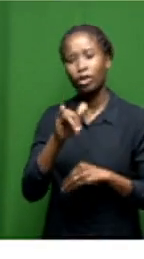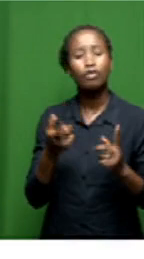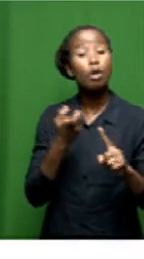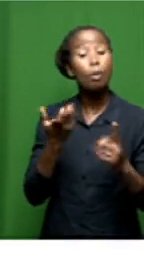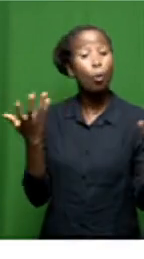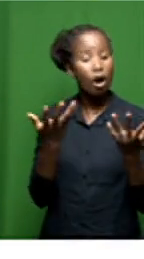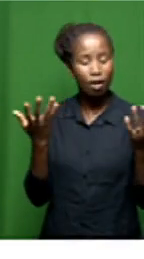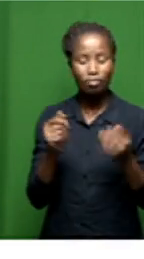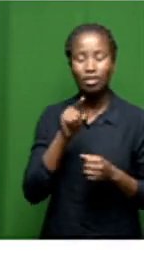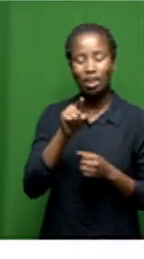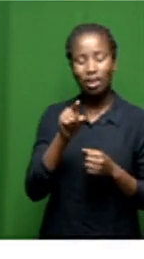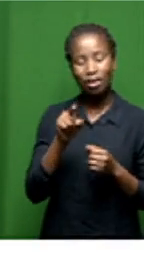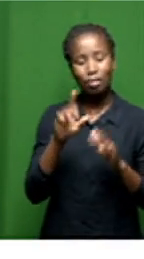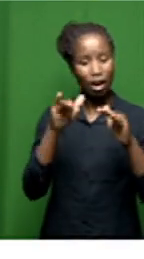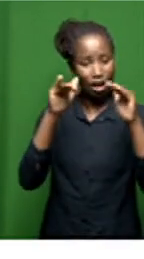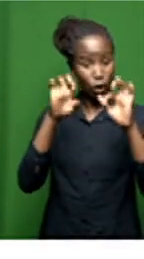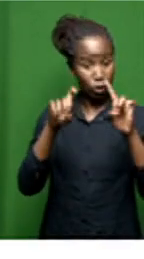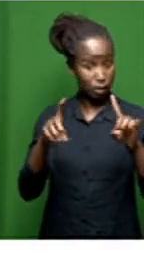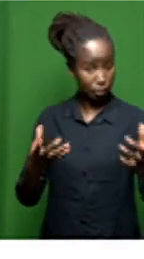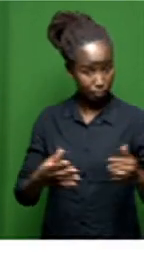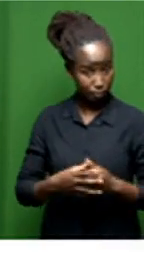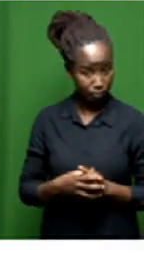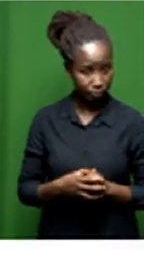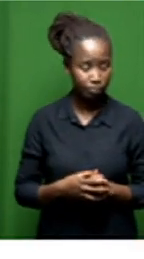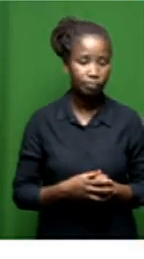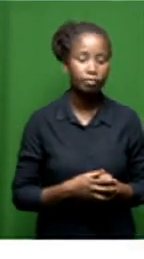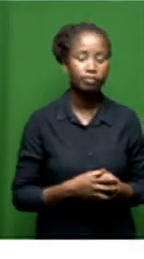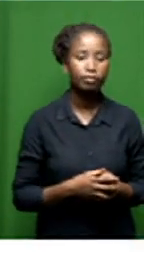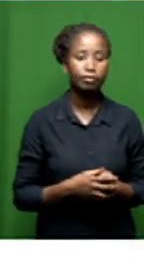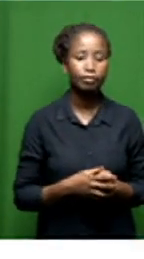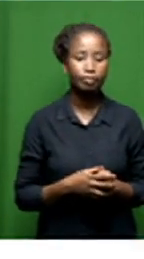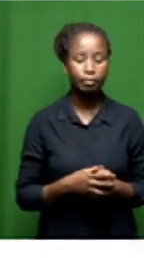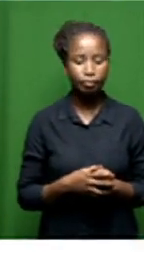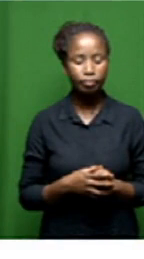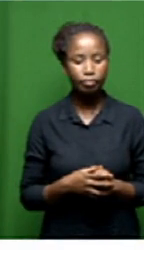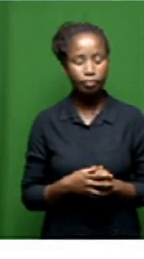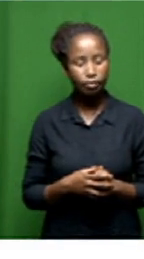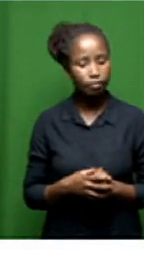space. So you're absolutely right. We're dealing with a fatal,